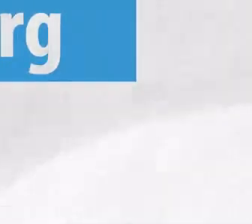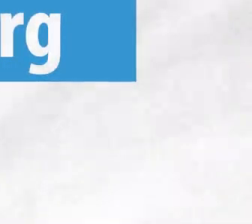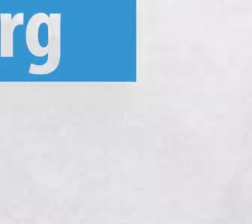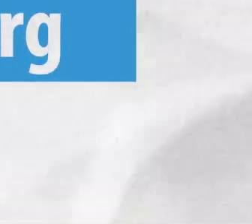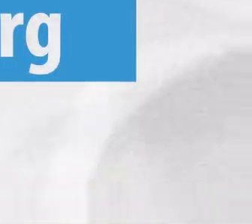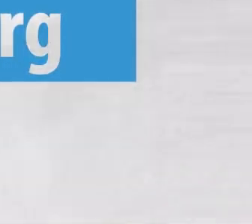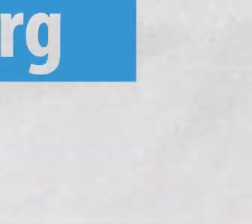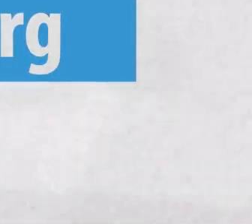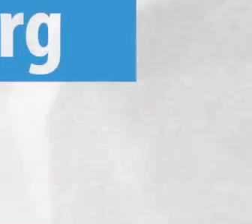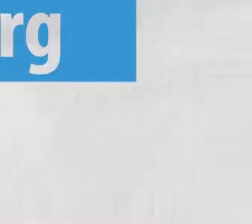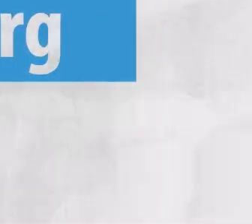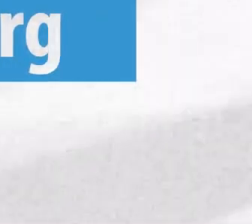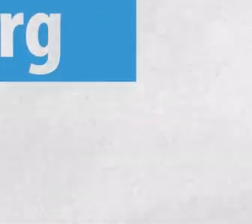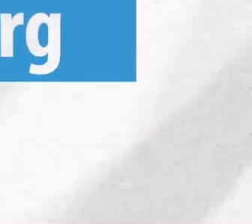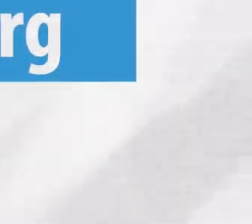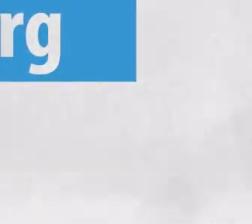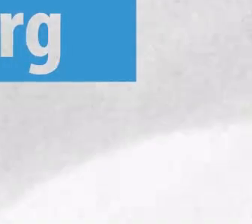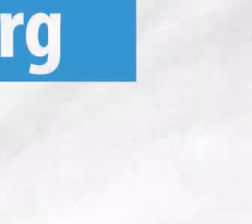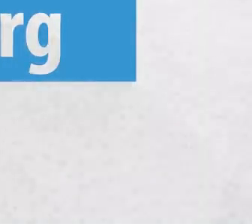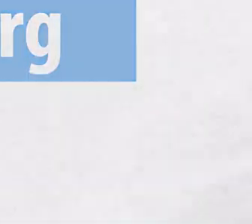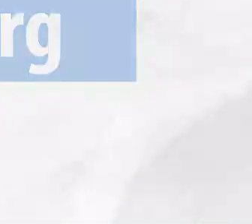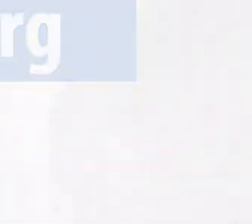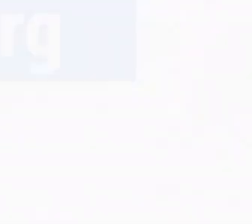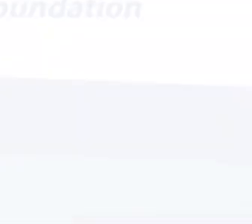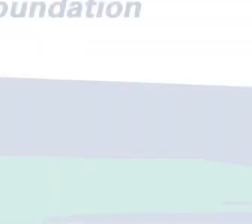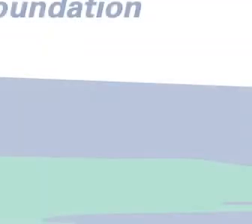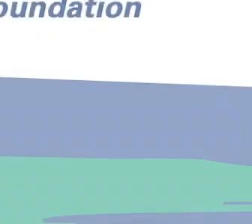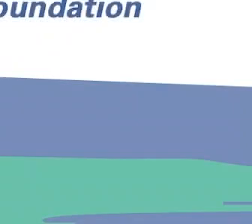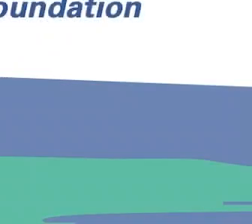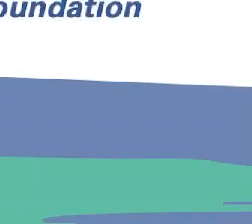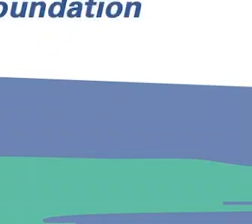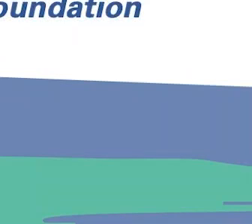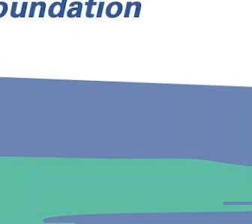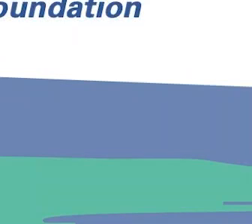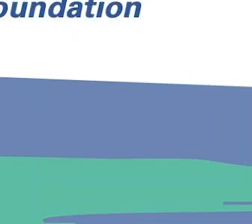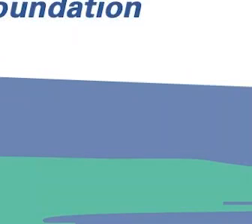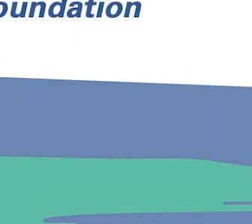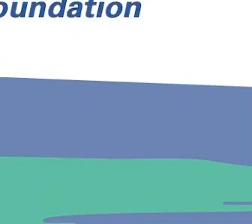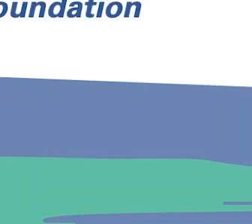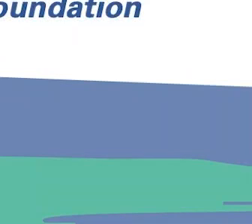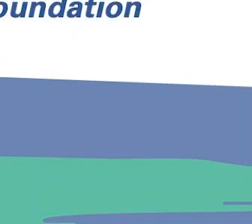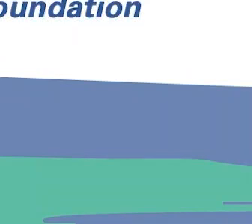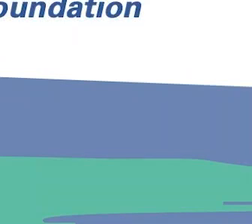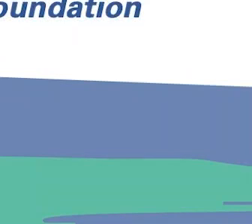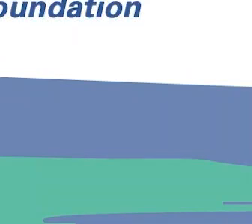Club on the Telling Tales website? Thank you for joining us. See you again.